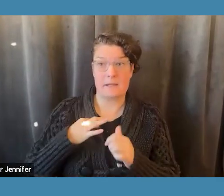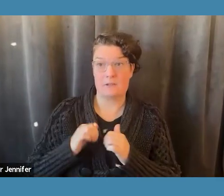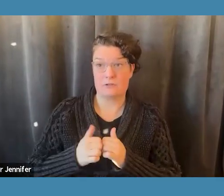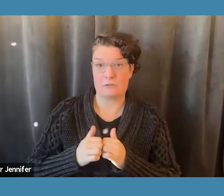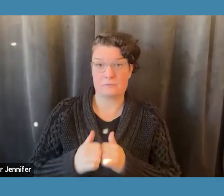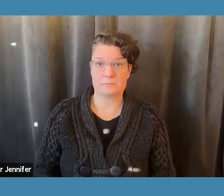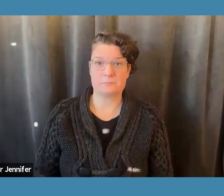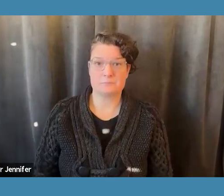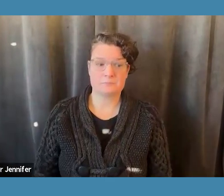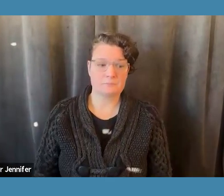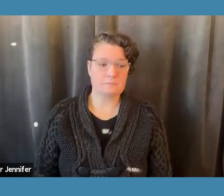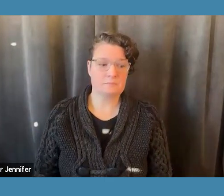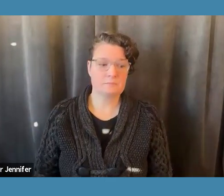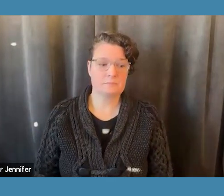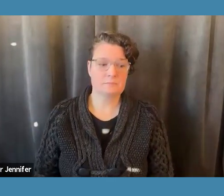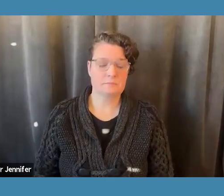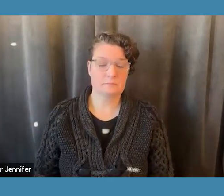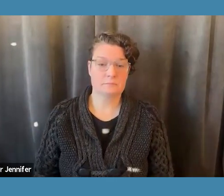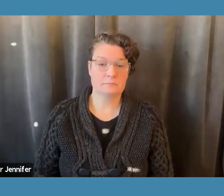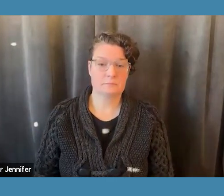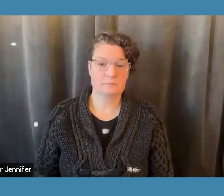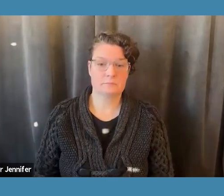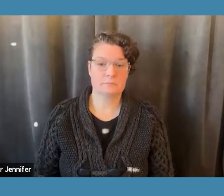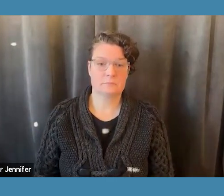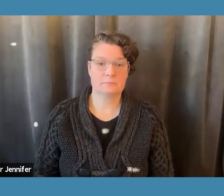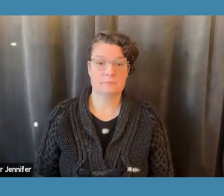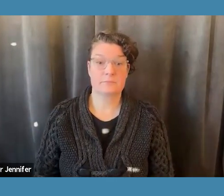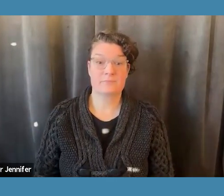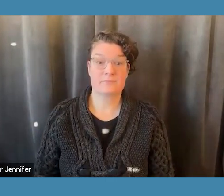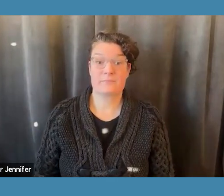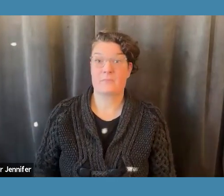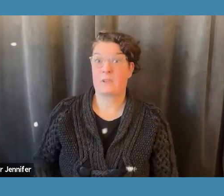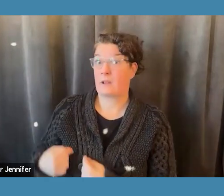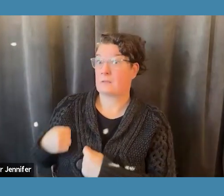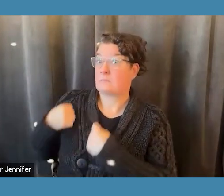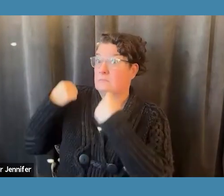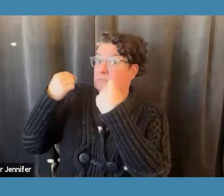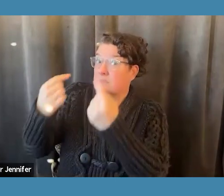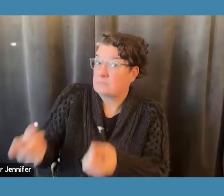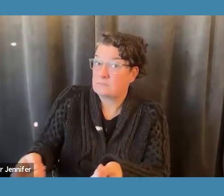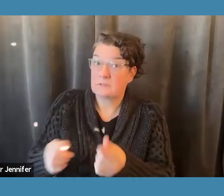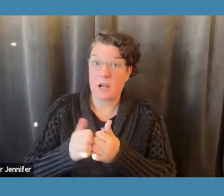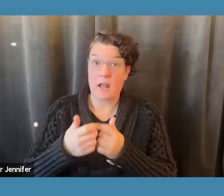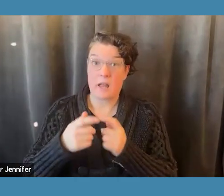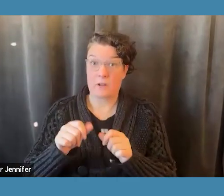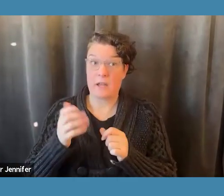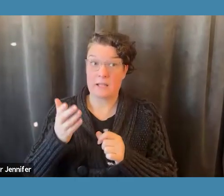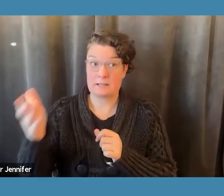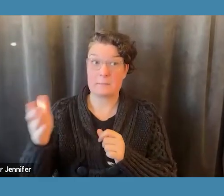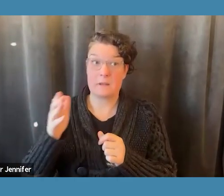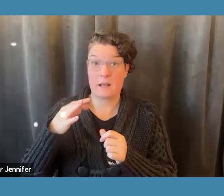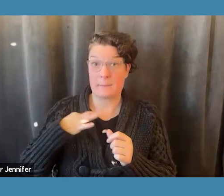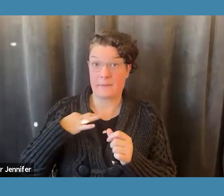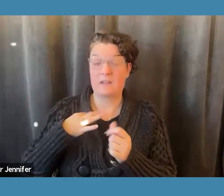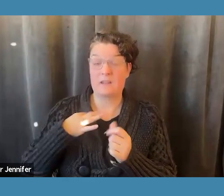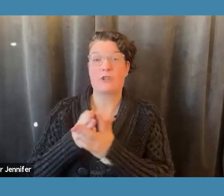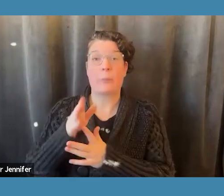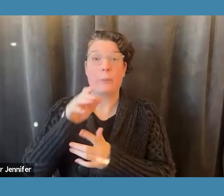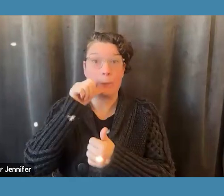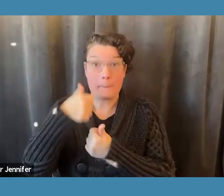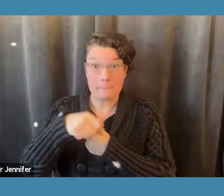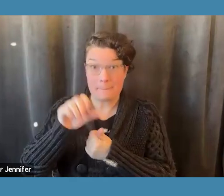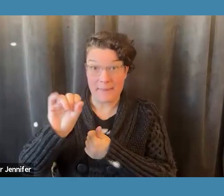So until last month, the only way to submit your application was by mail or fax.